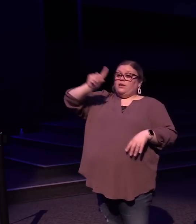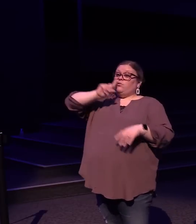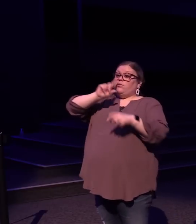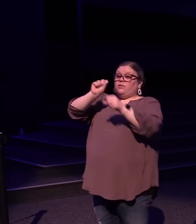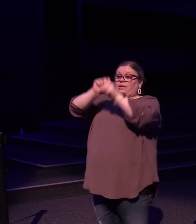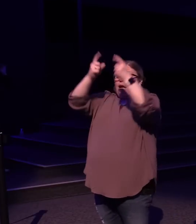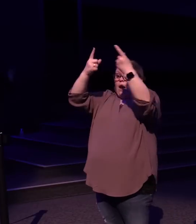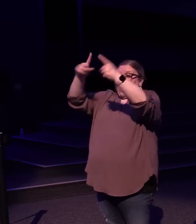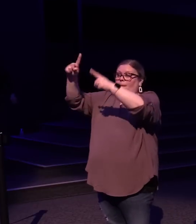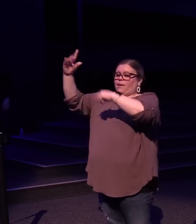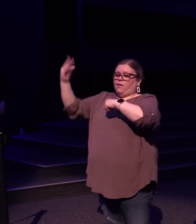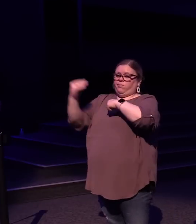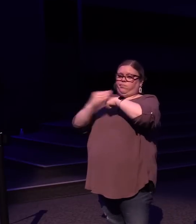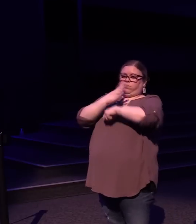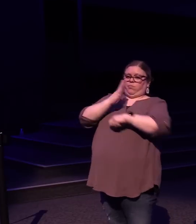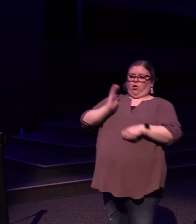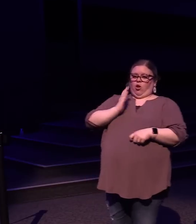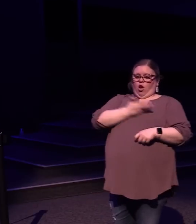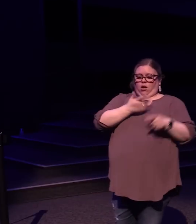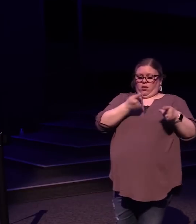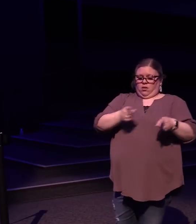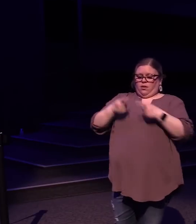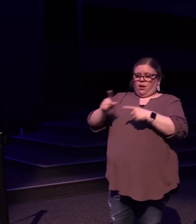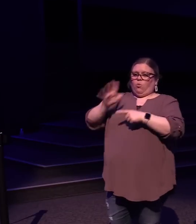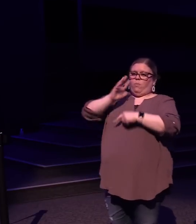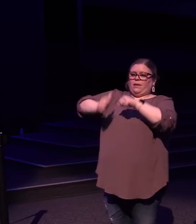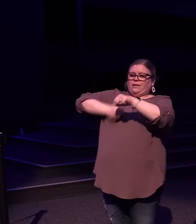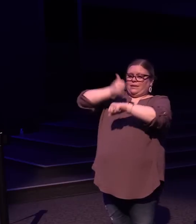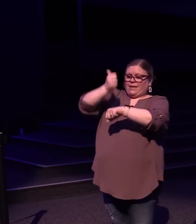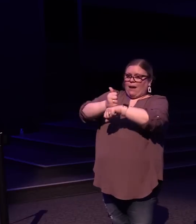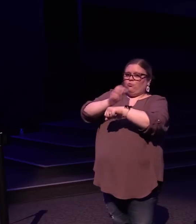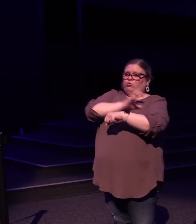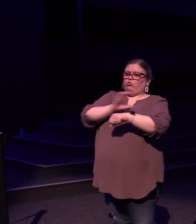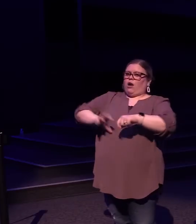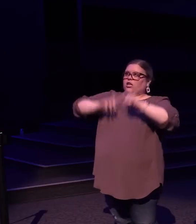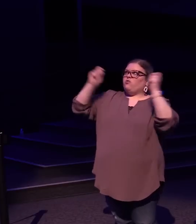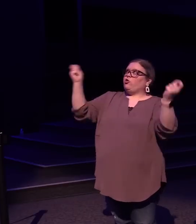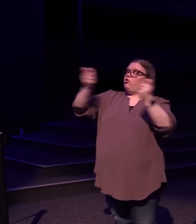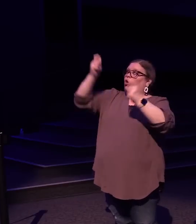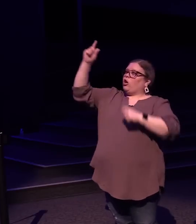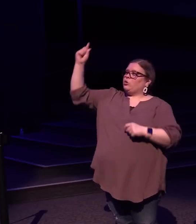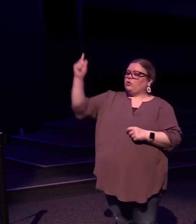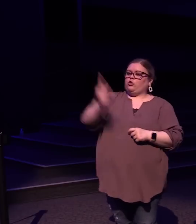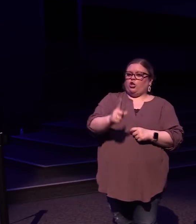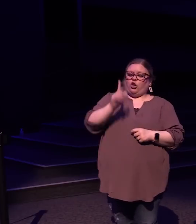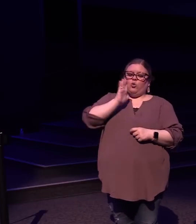into ours. It will be established with Christ's victorious return.